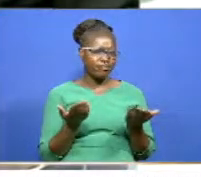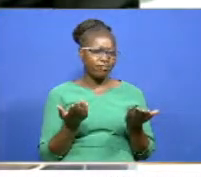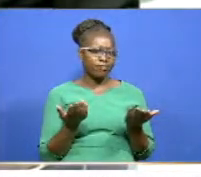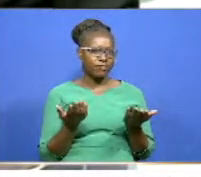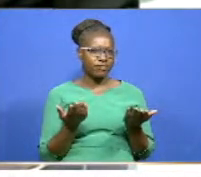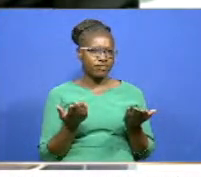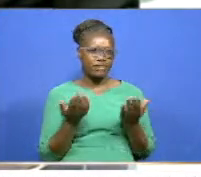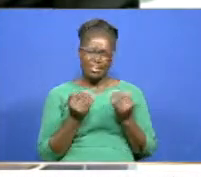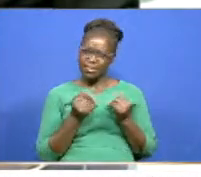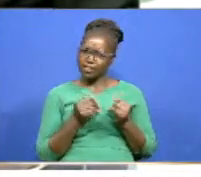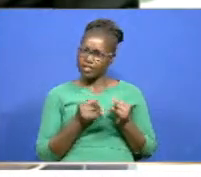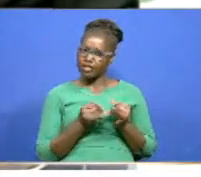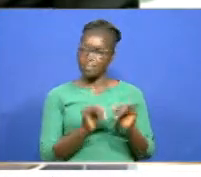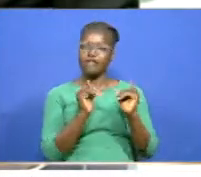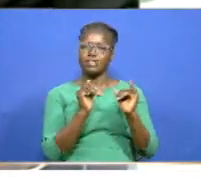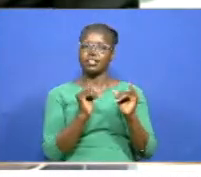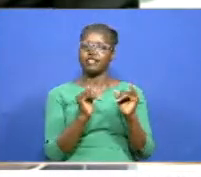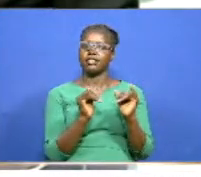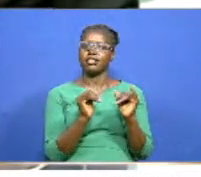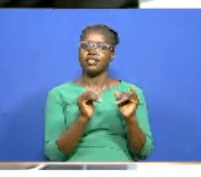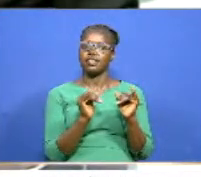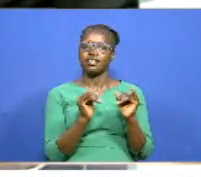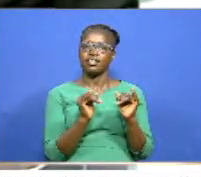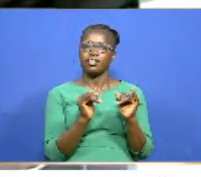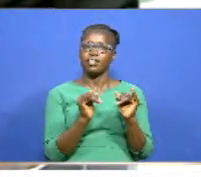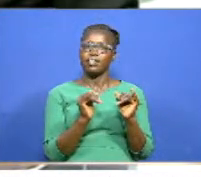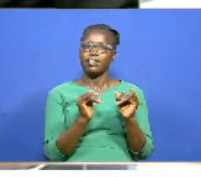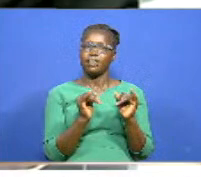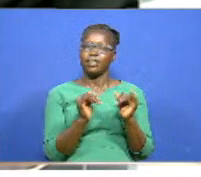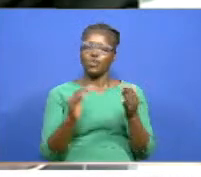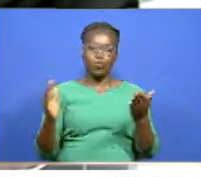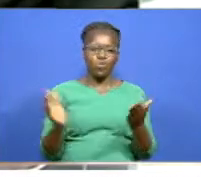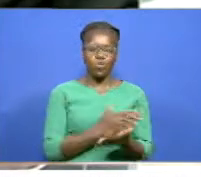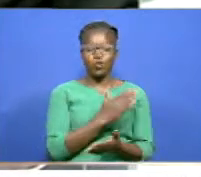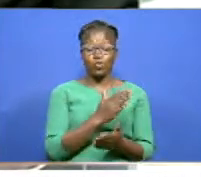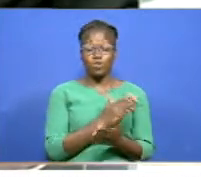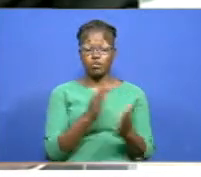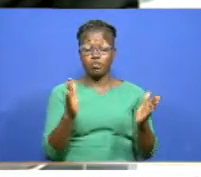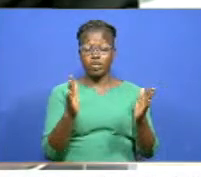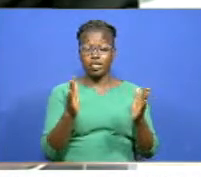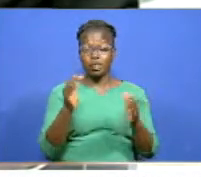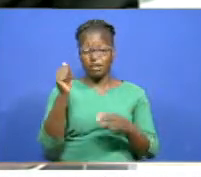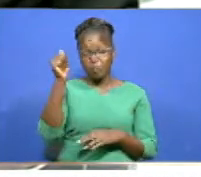actually try and muscle out the big parties in Western. Why